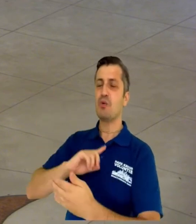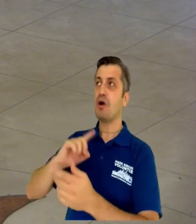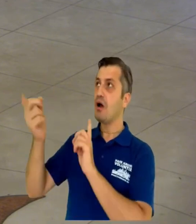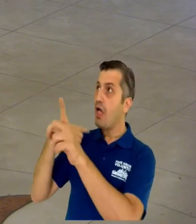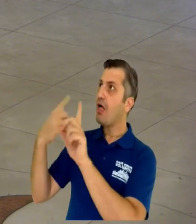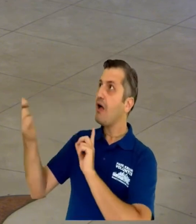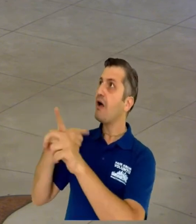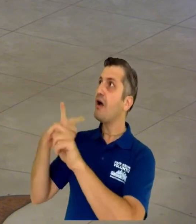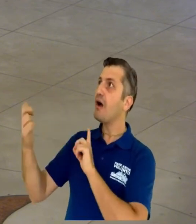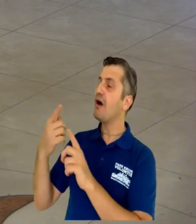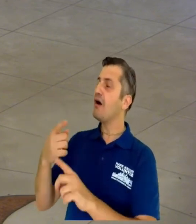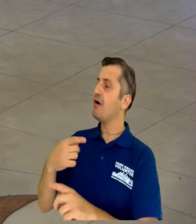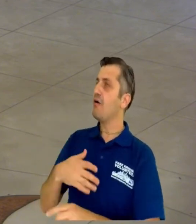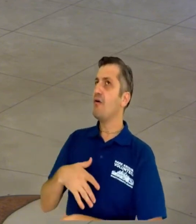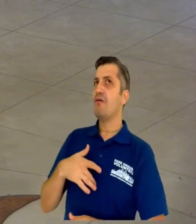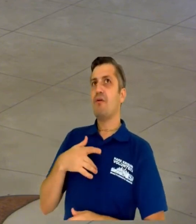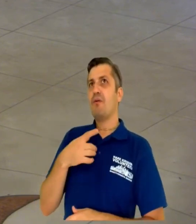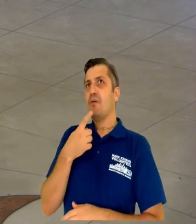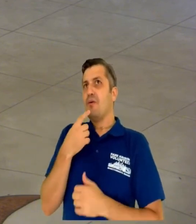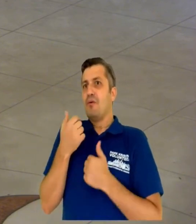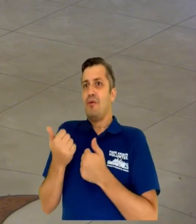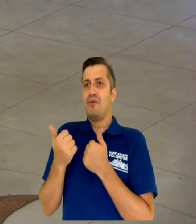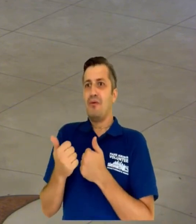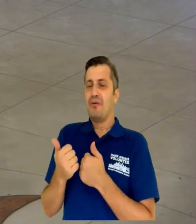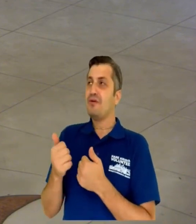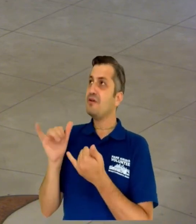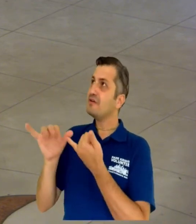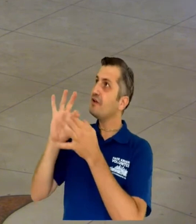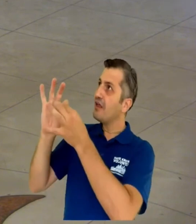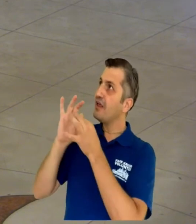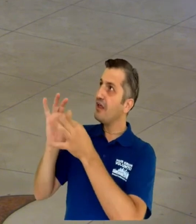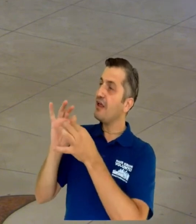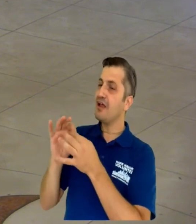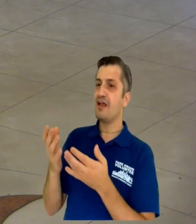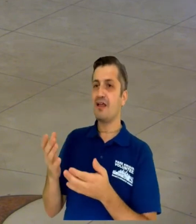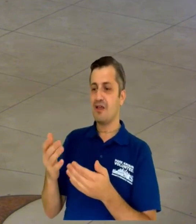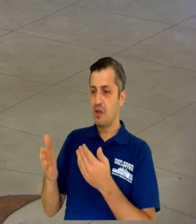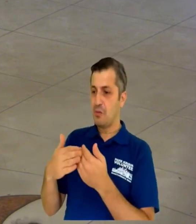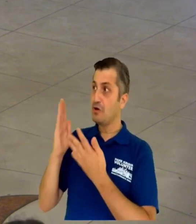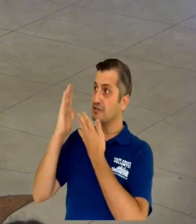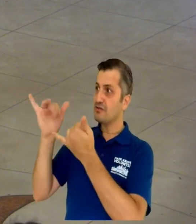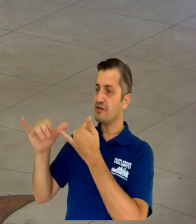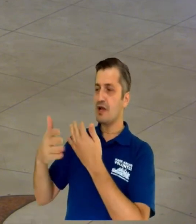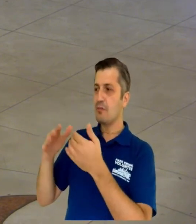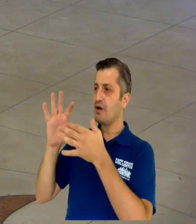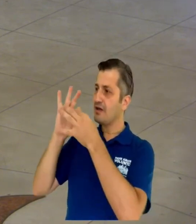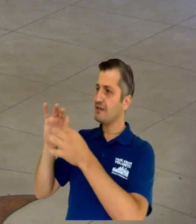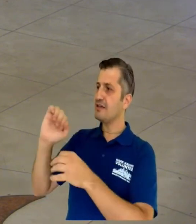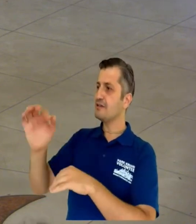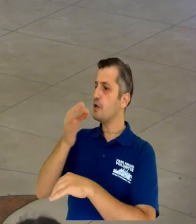the more taste we get for service for Krishna. And the more attached we get to his lotus feet.